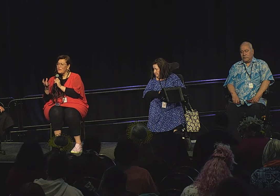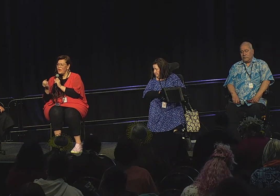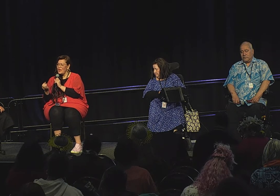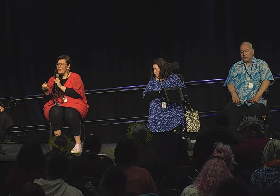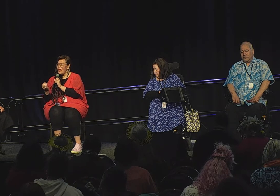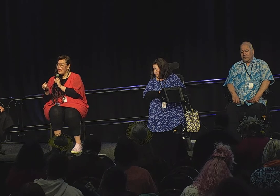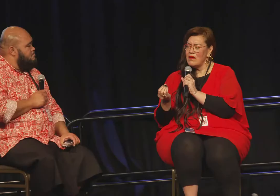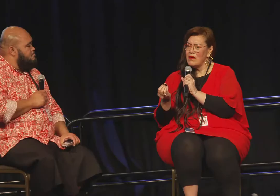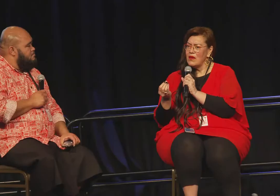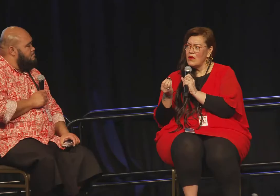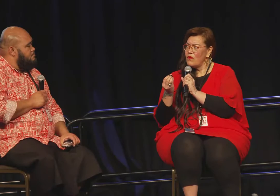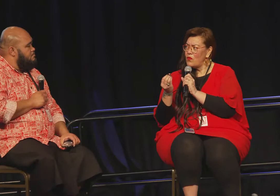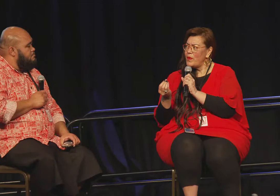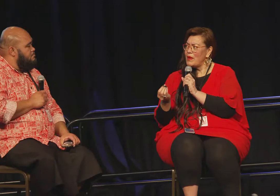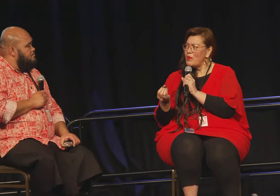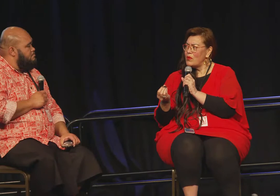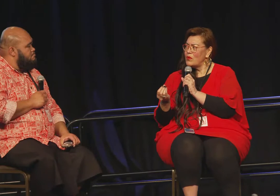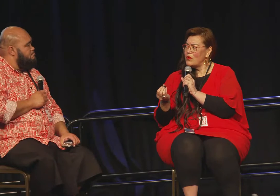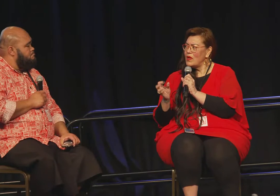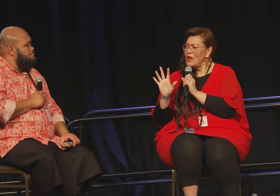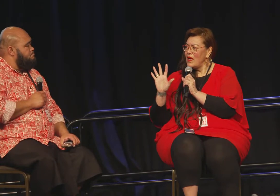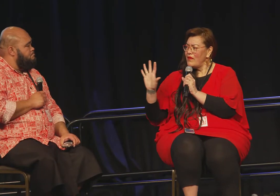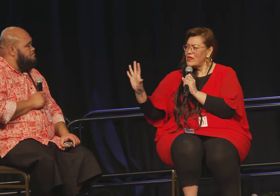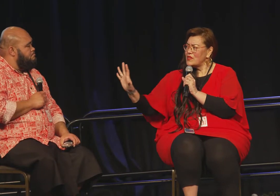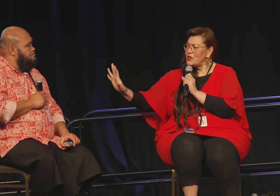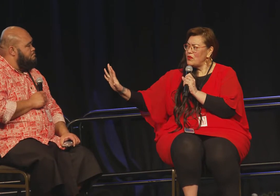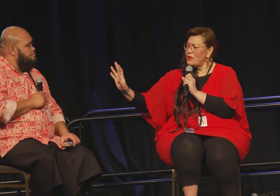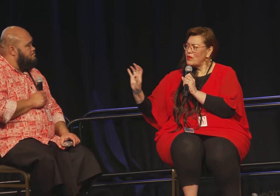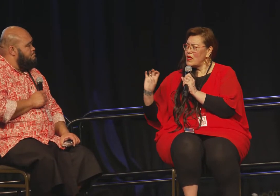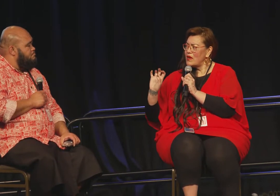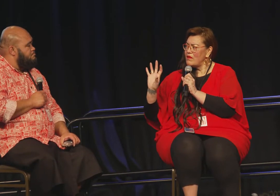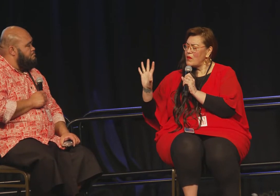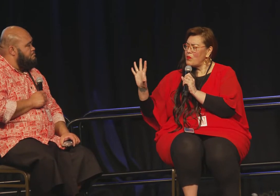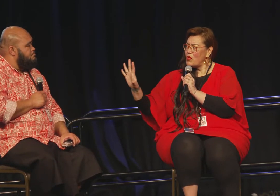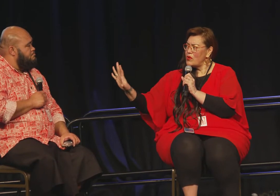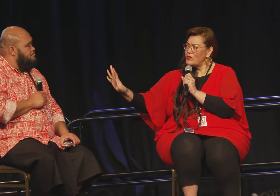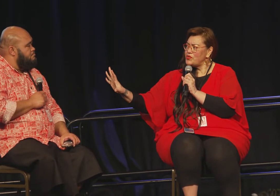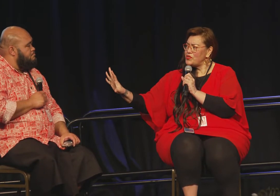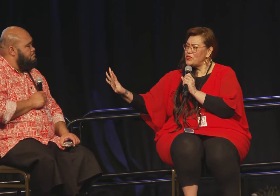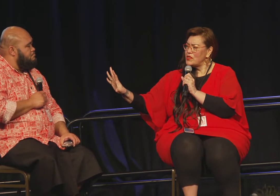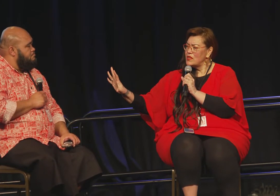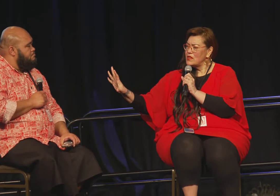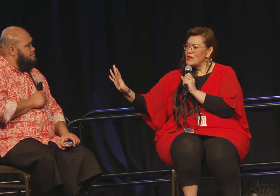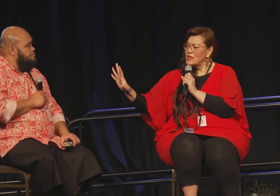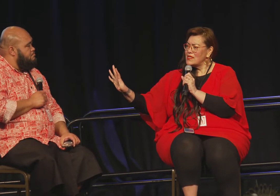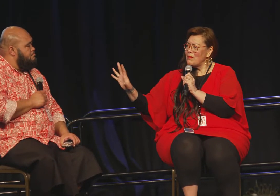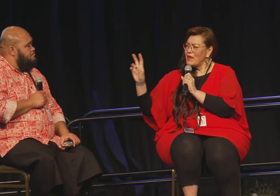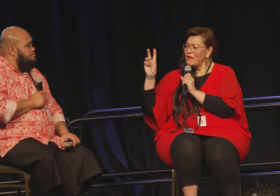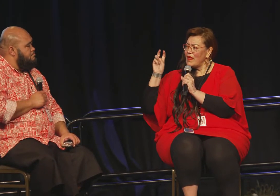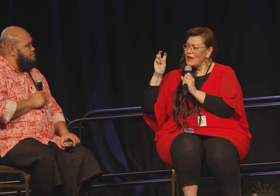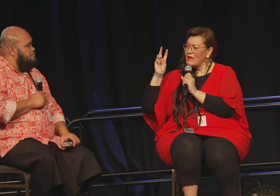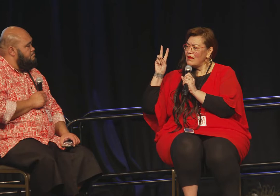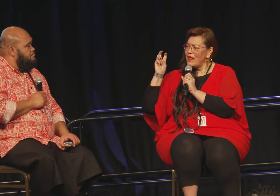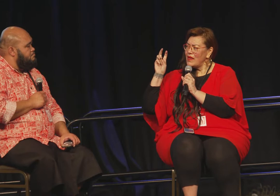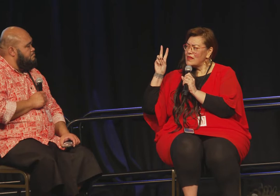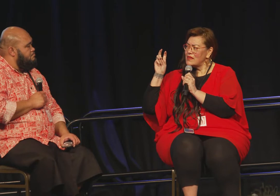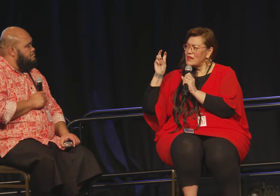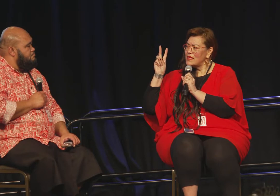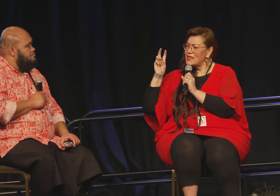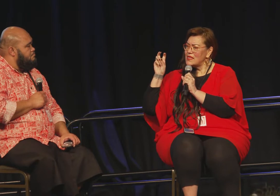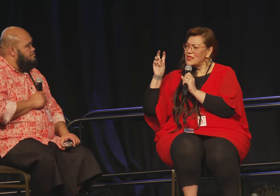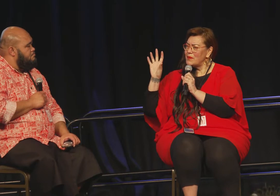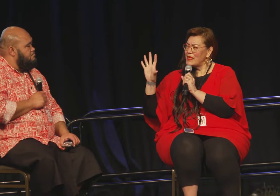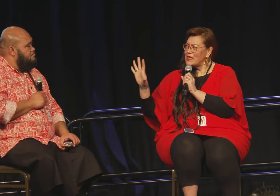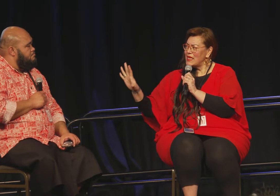I think there's some fear there for people having to kind of approach something that